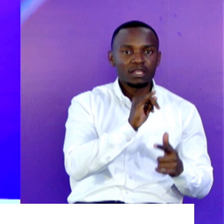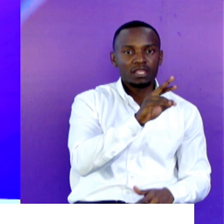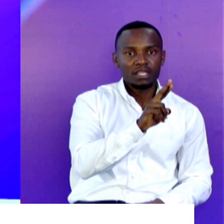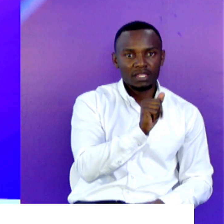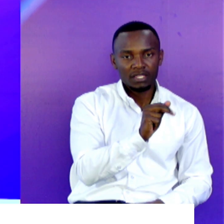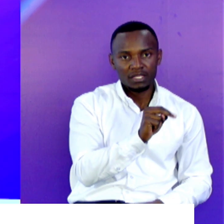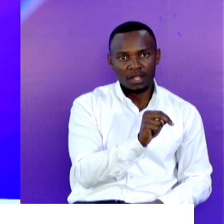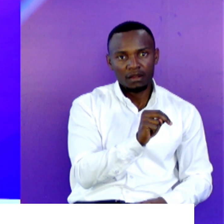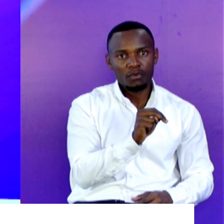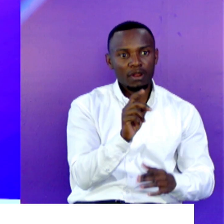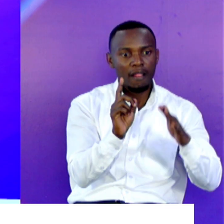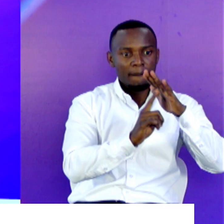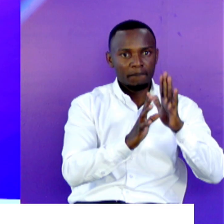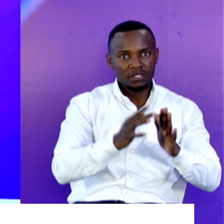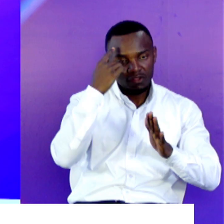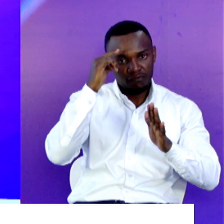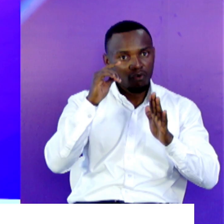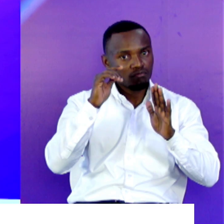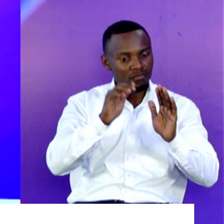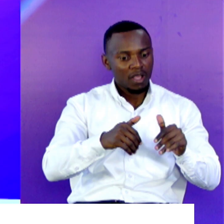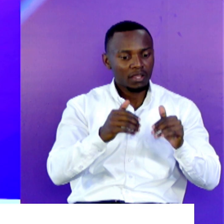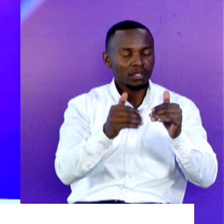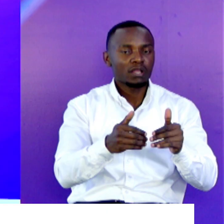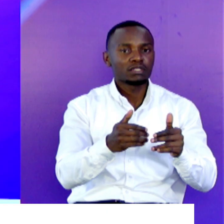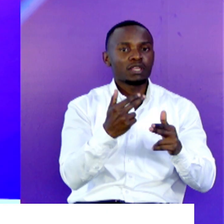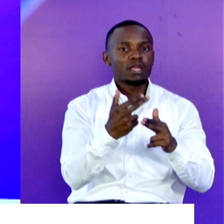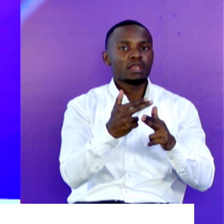Agricultural Jihad, Dr.